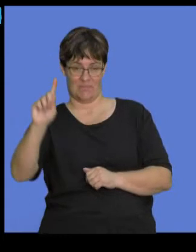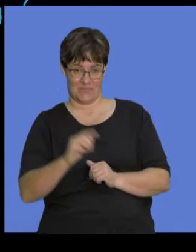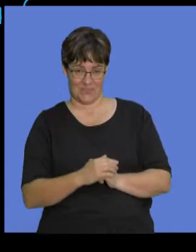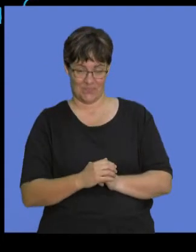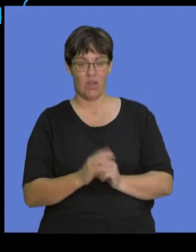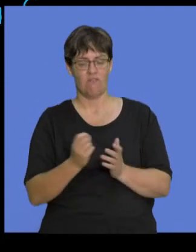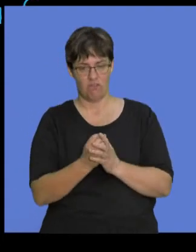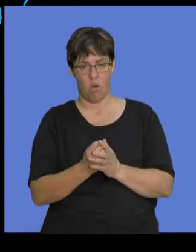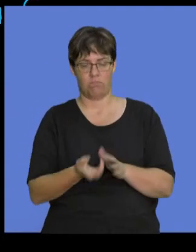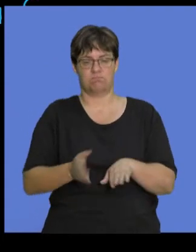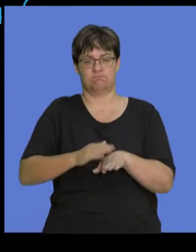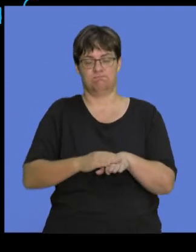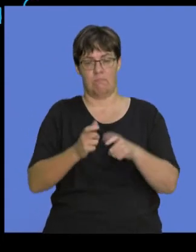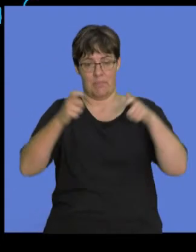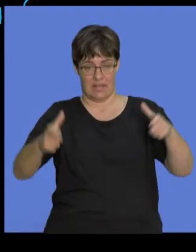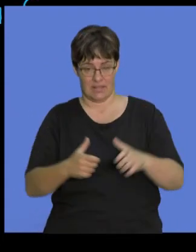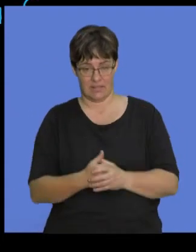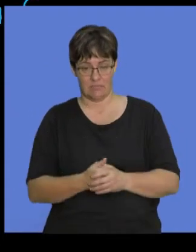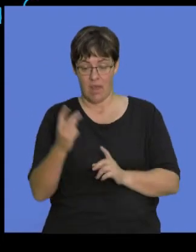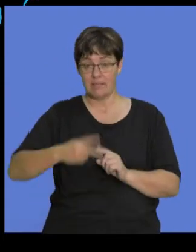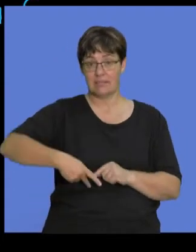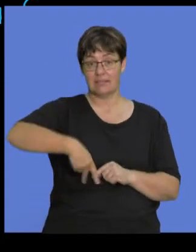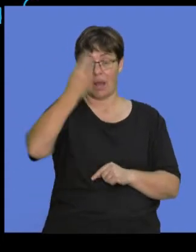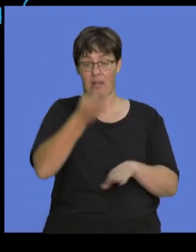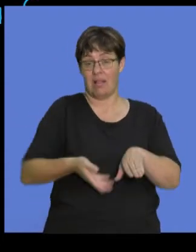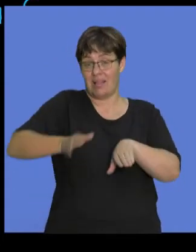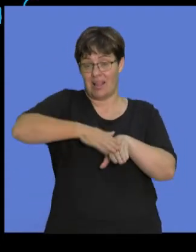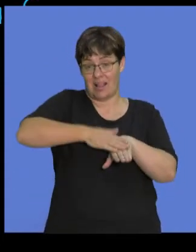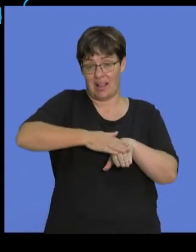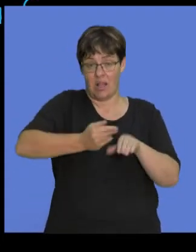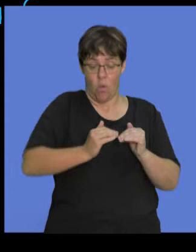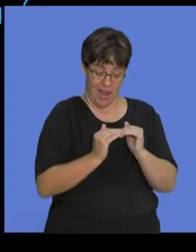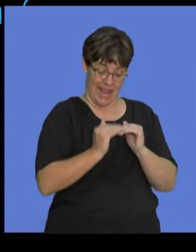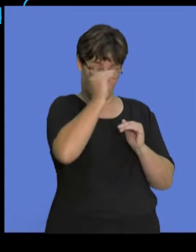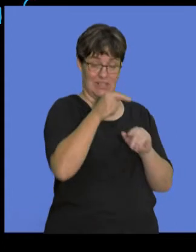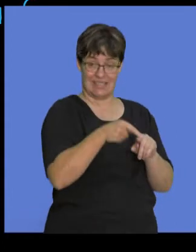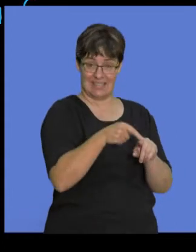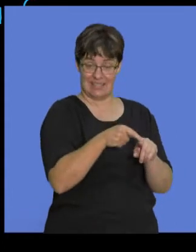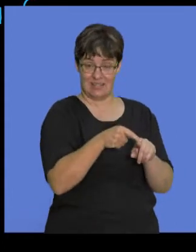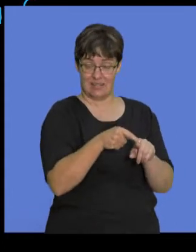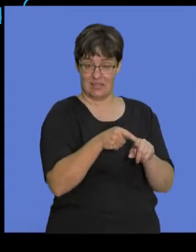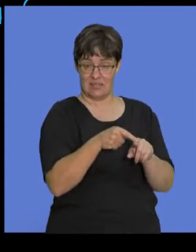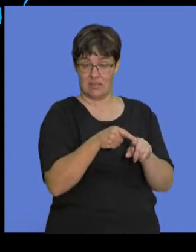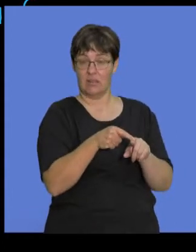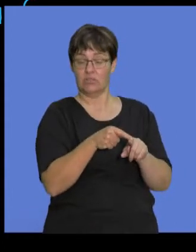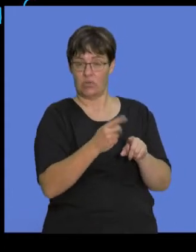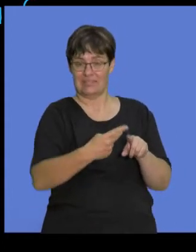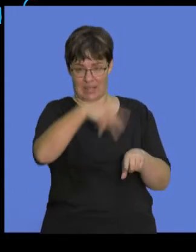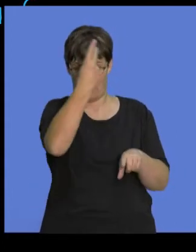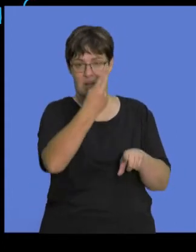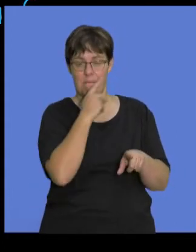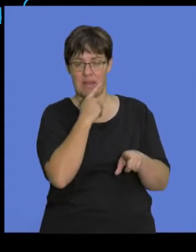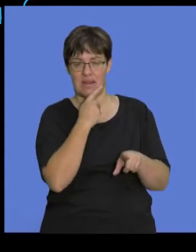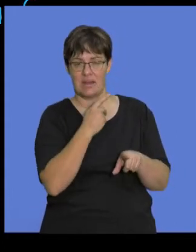coulomb in terms of the magnitude. So once we double the magnitude of the charge or increase, so doubling is